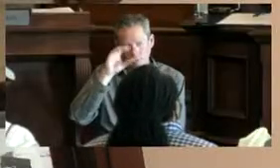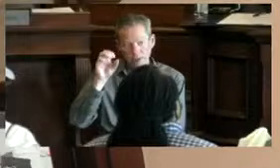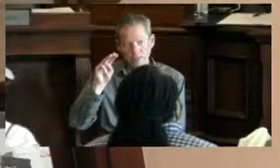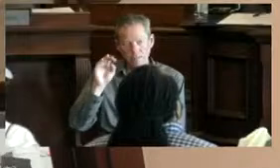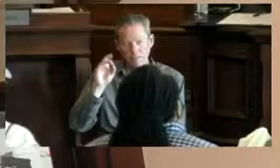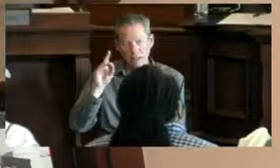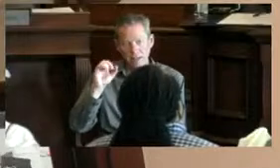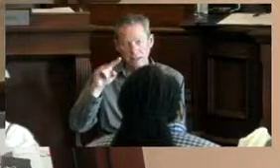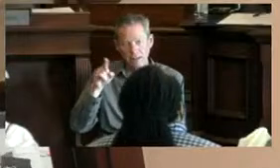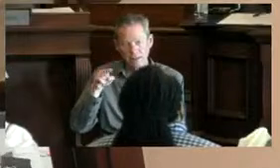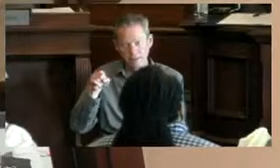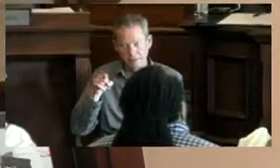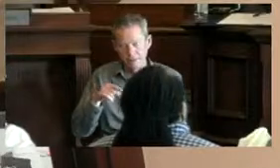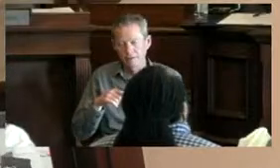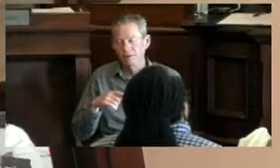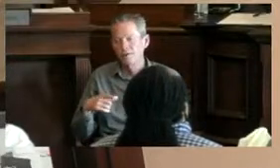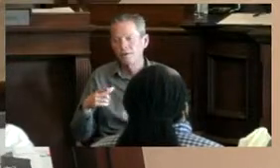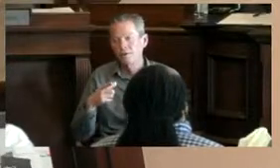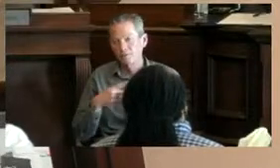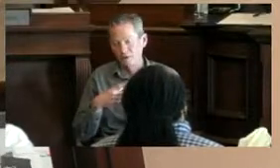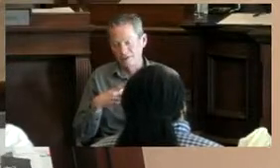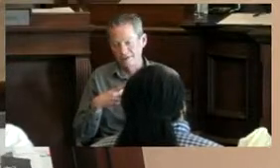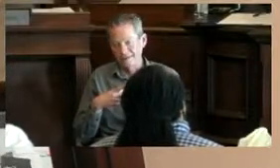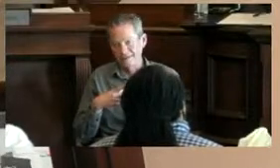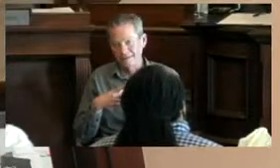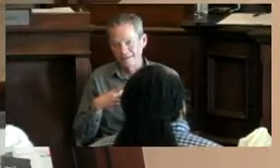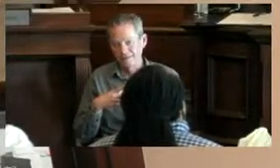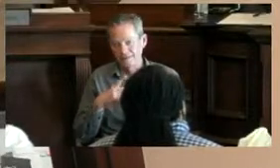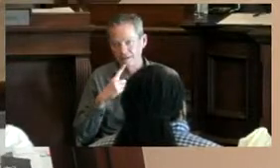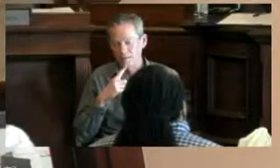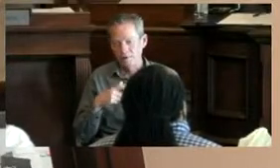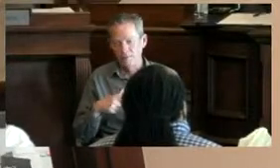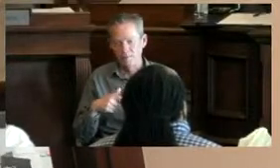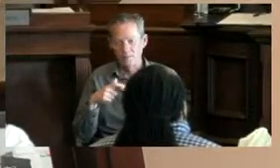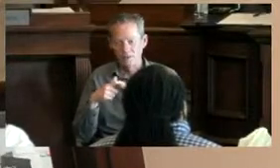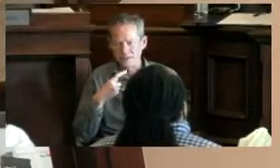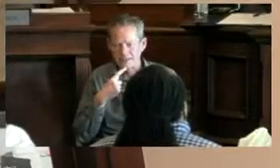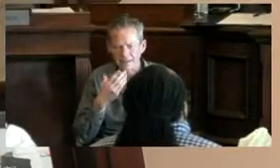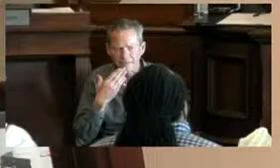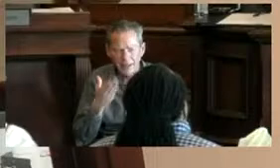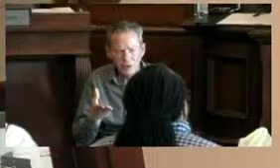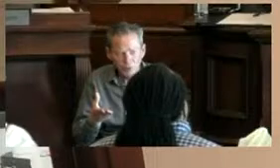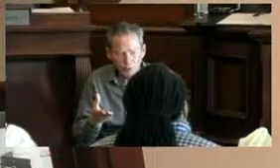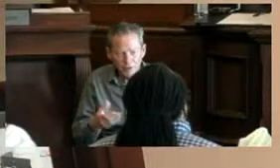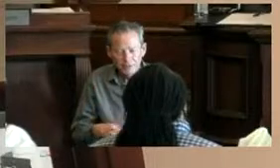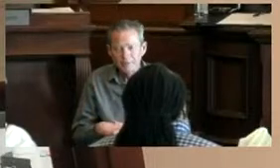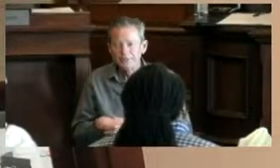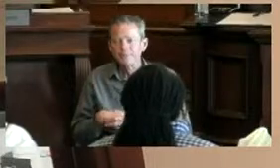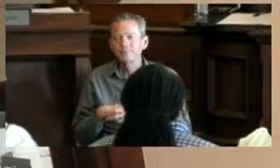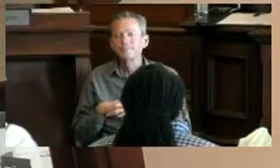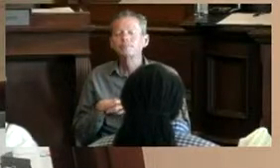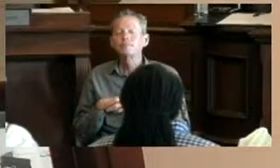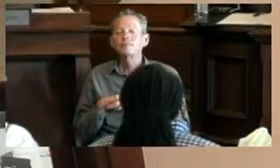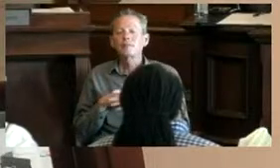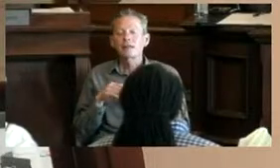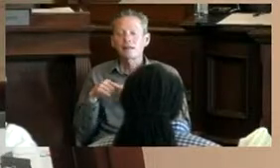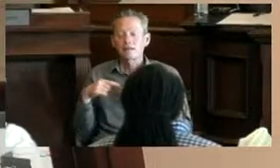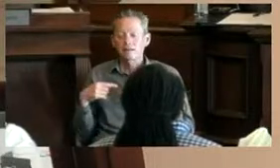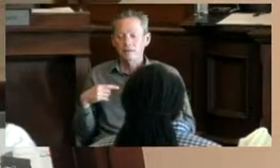All right. Well, first and foremost, I just want to pause and say thank you. I mean, this has